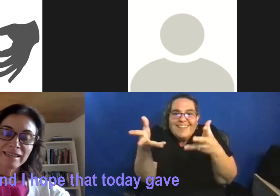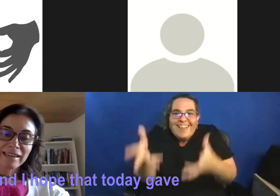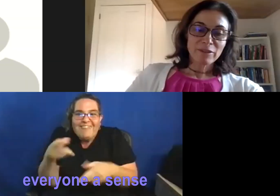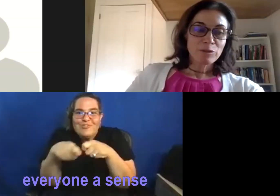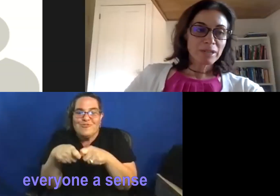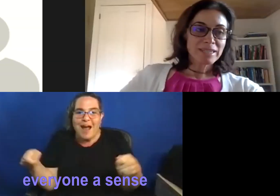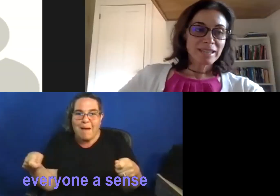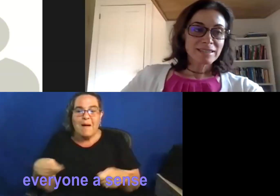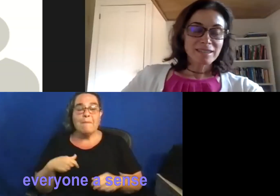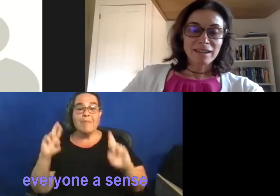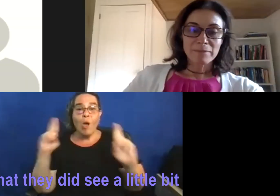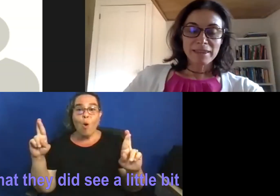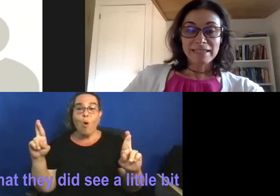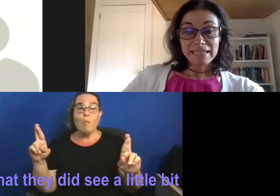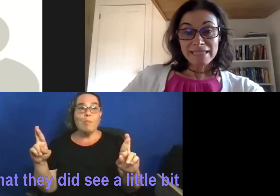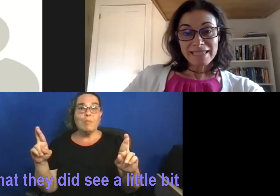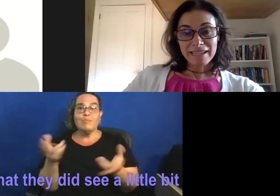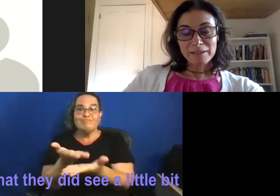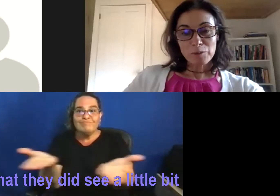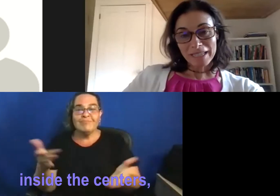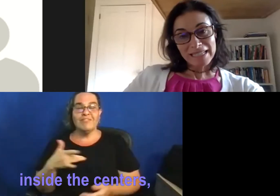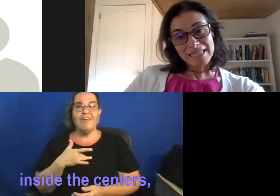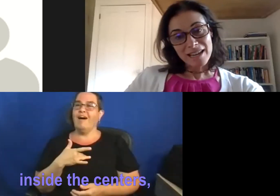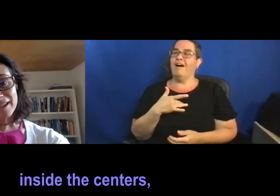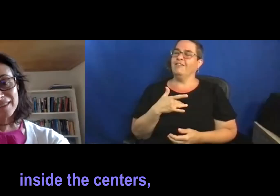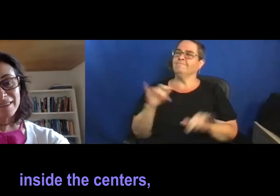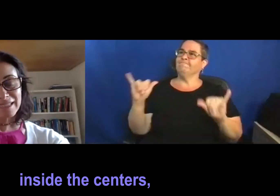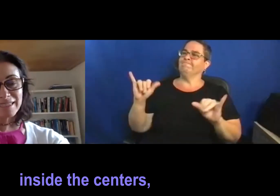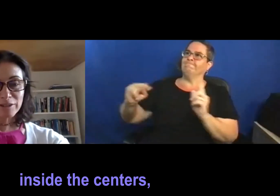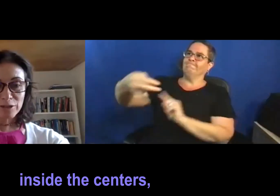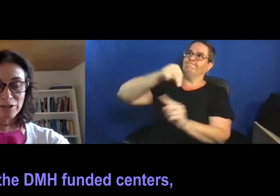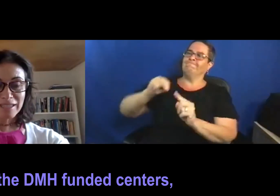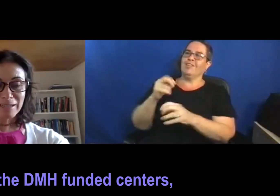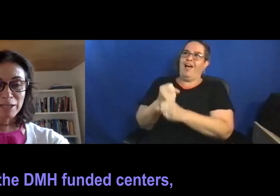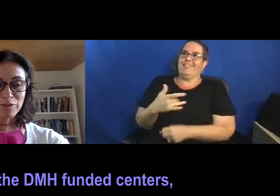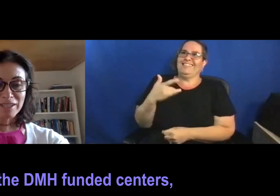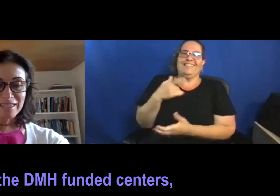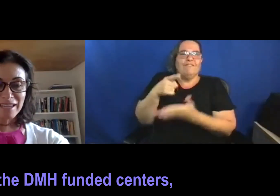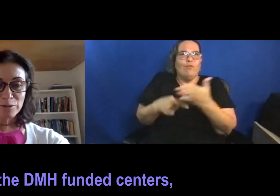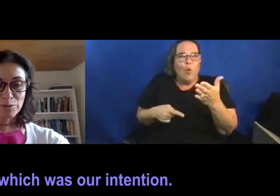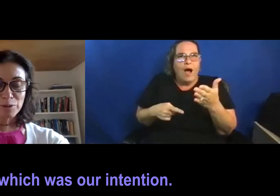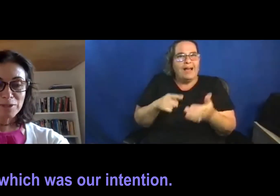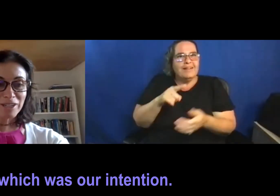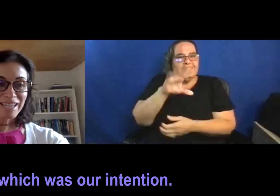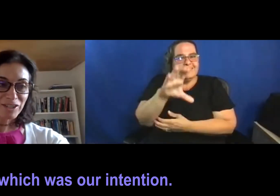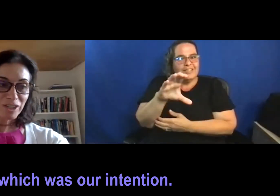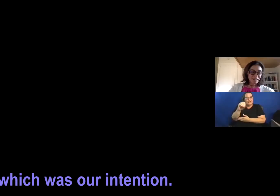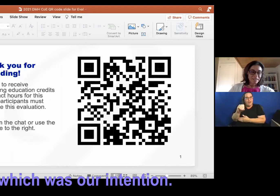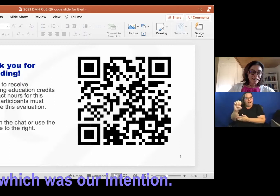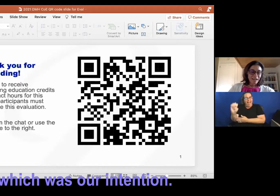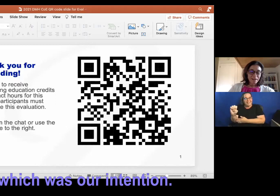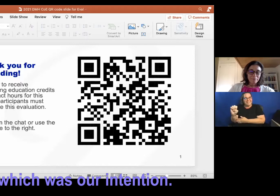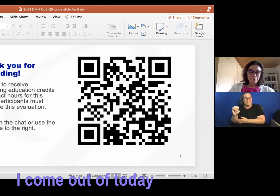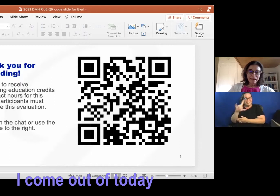gave everyone a sense that they did see a little bit inside the centers, the DMH funded centers, which was our intention.